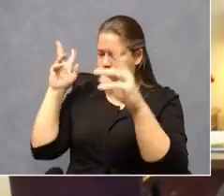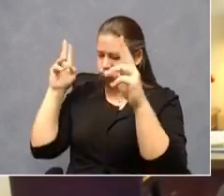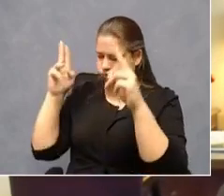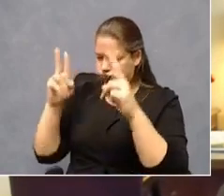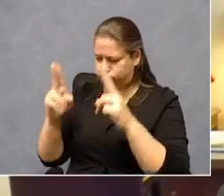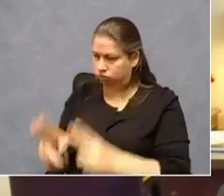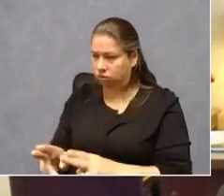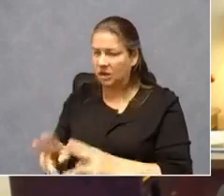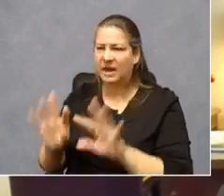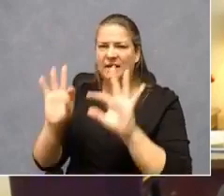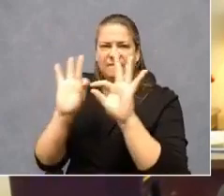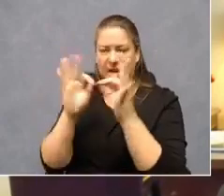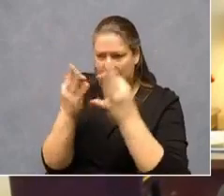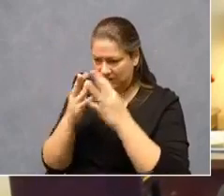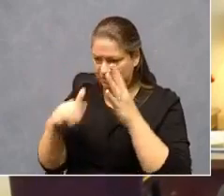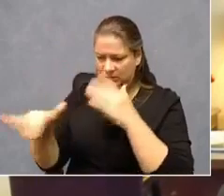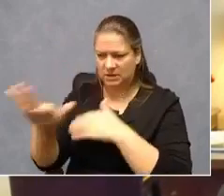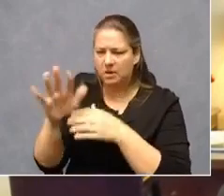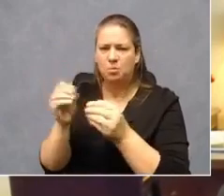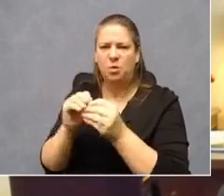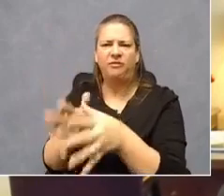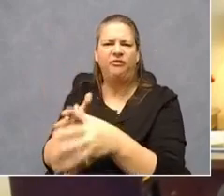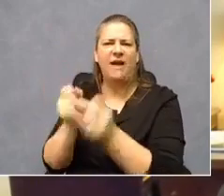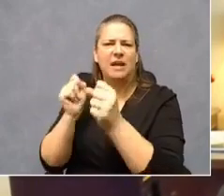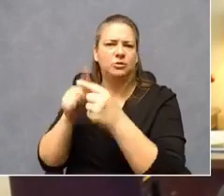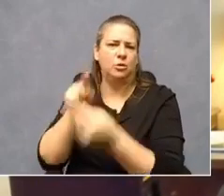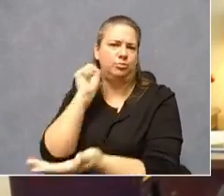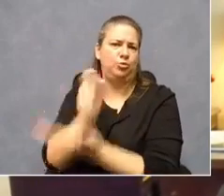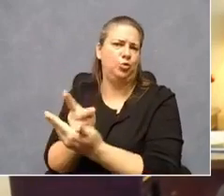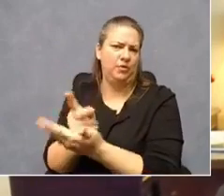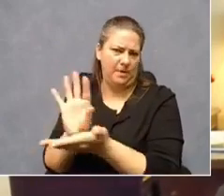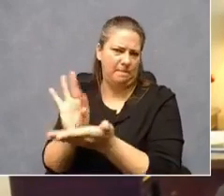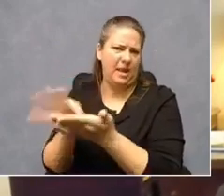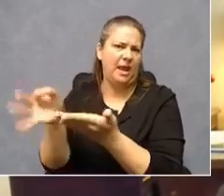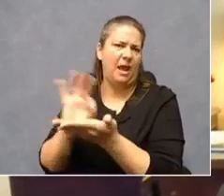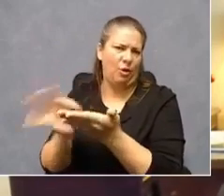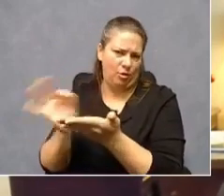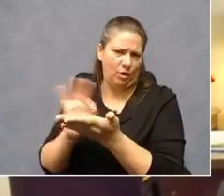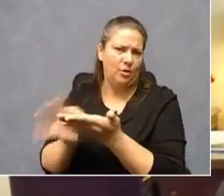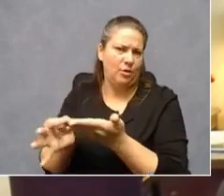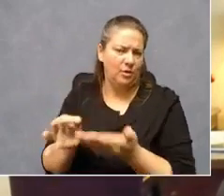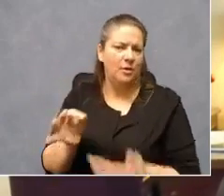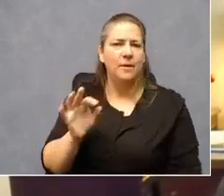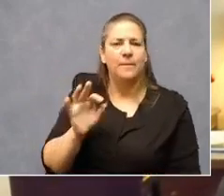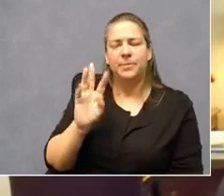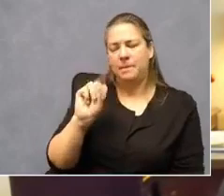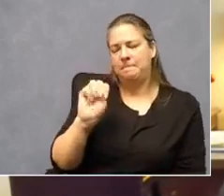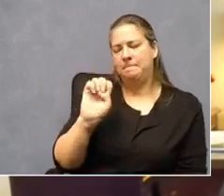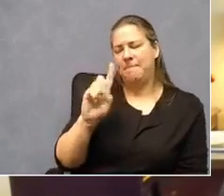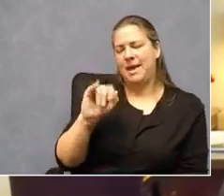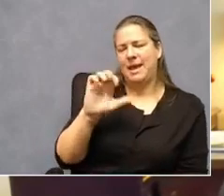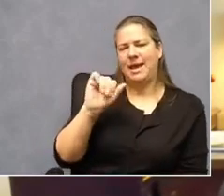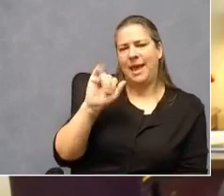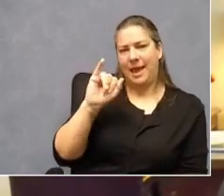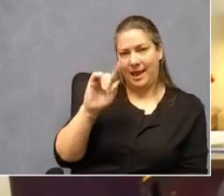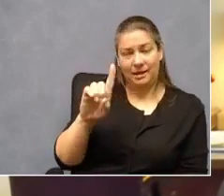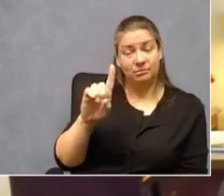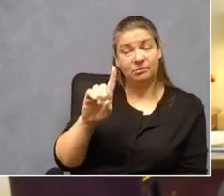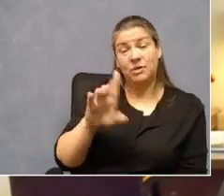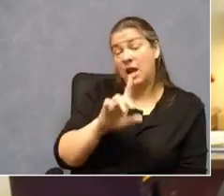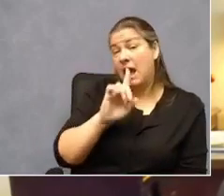residents, a much faster path to Medicaid reimbursement. And as a matter of fact, we think we see